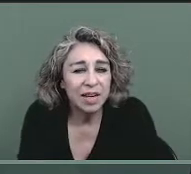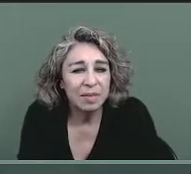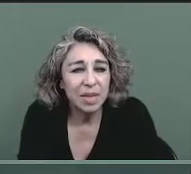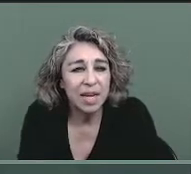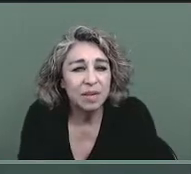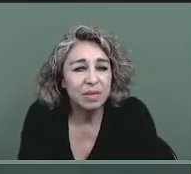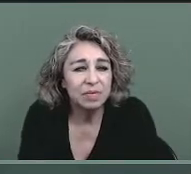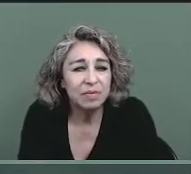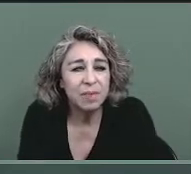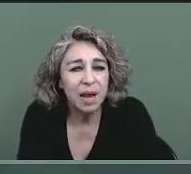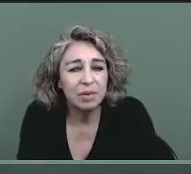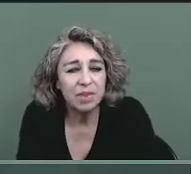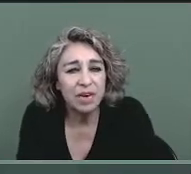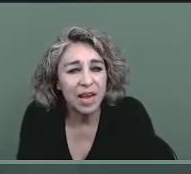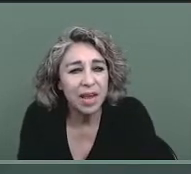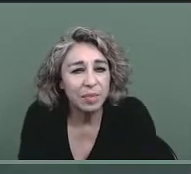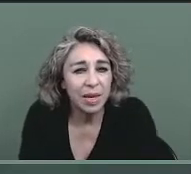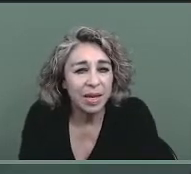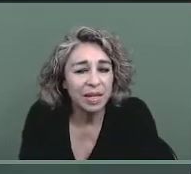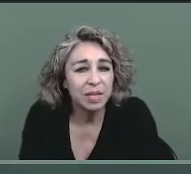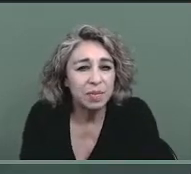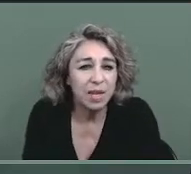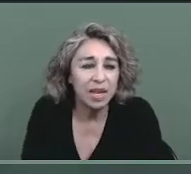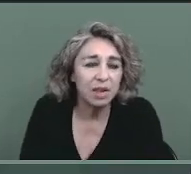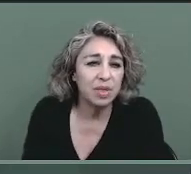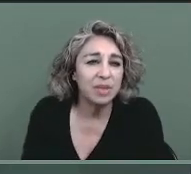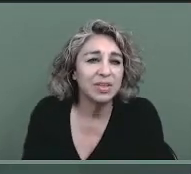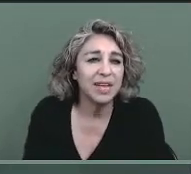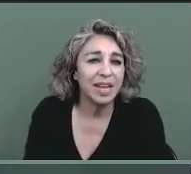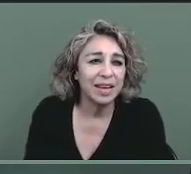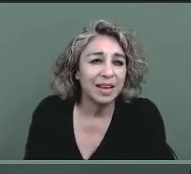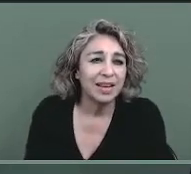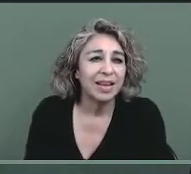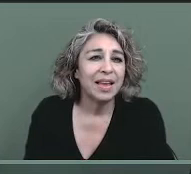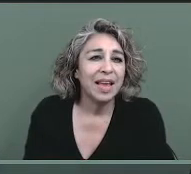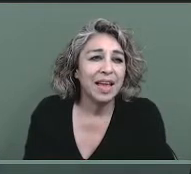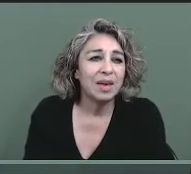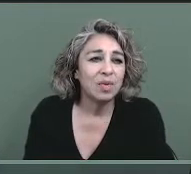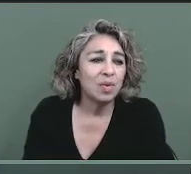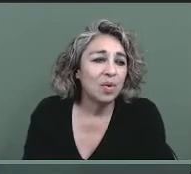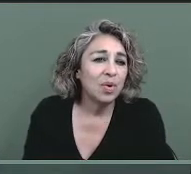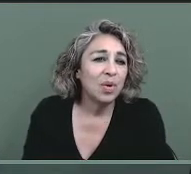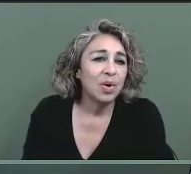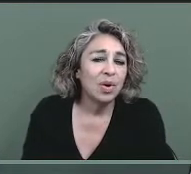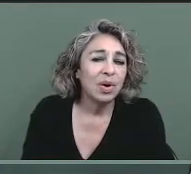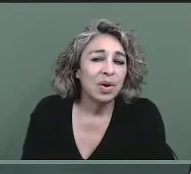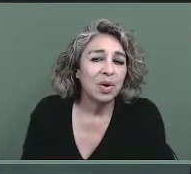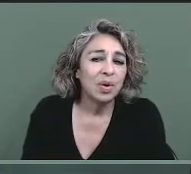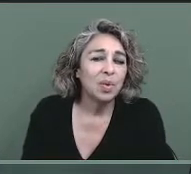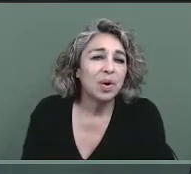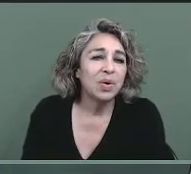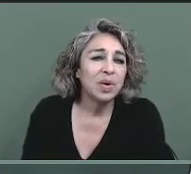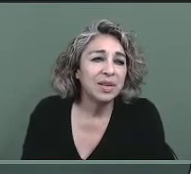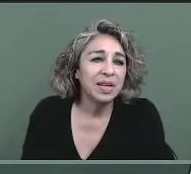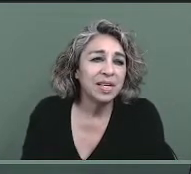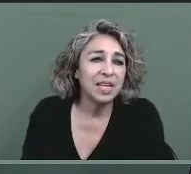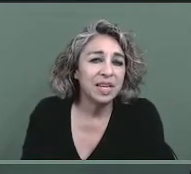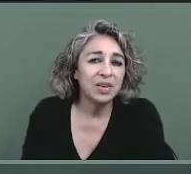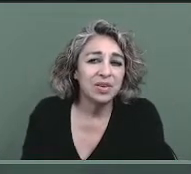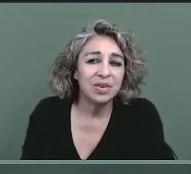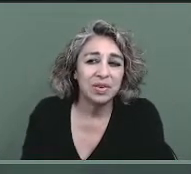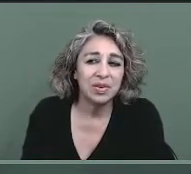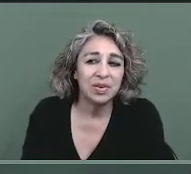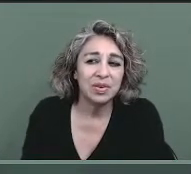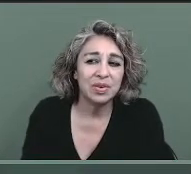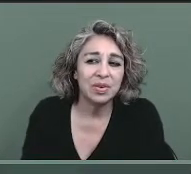find them and it was I was very happy to be here with you today we're going to continue